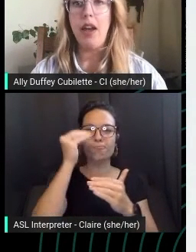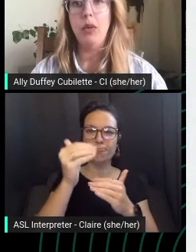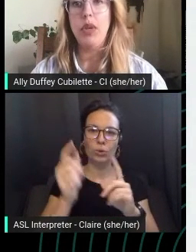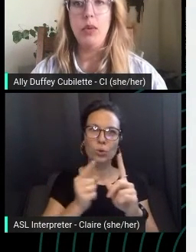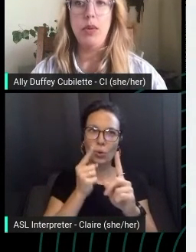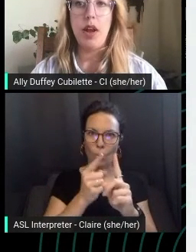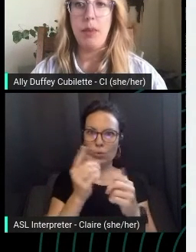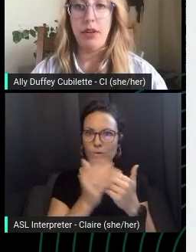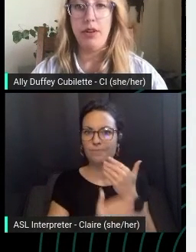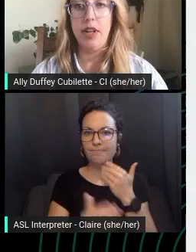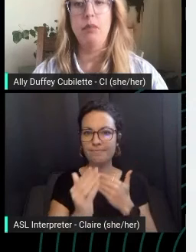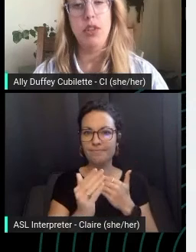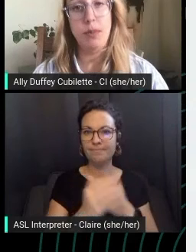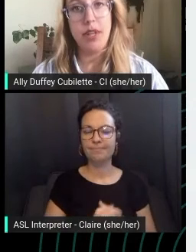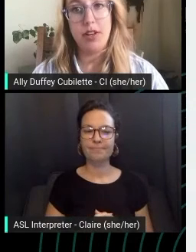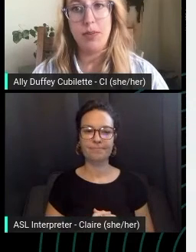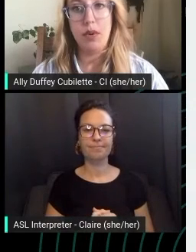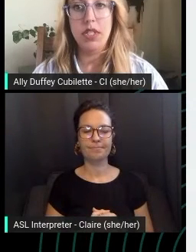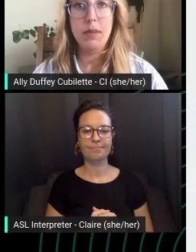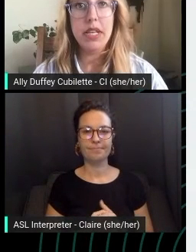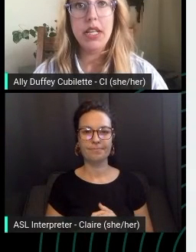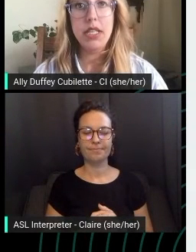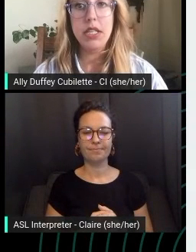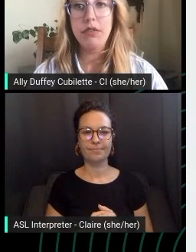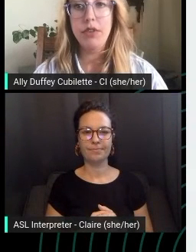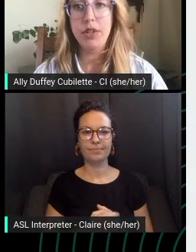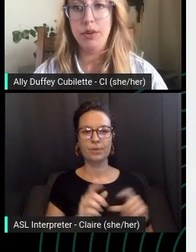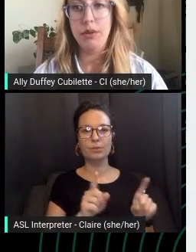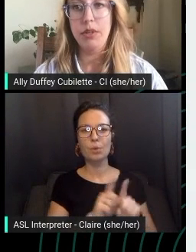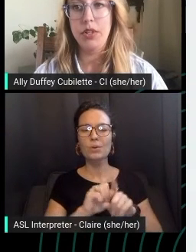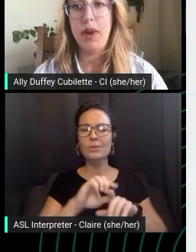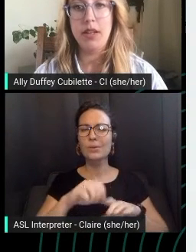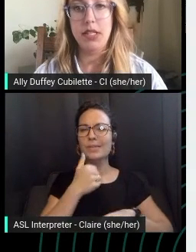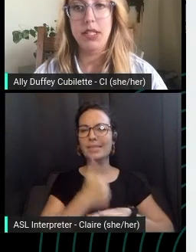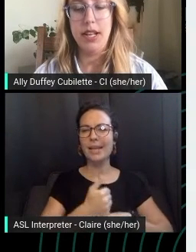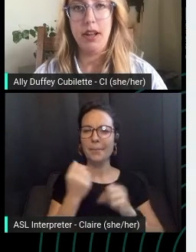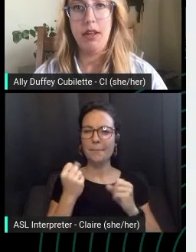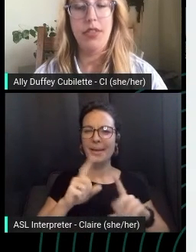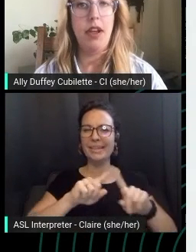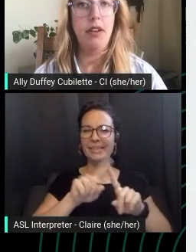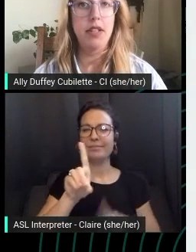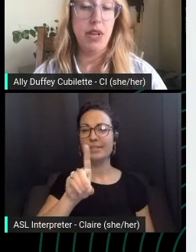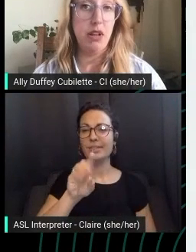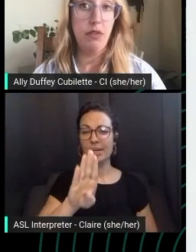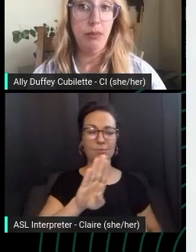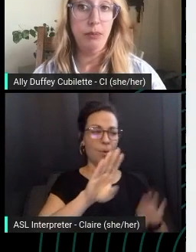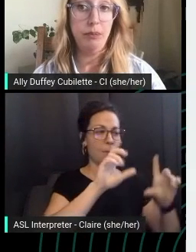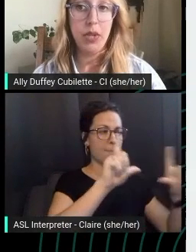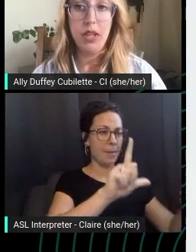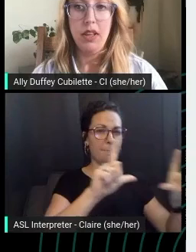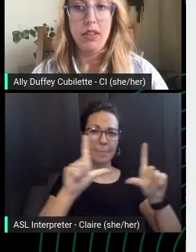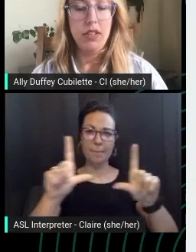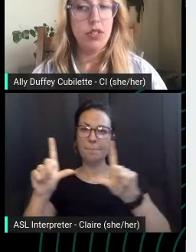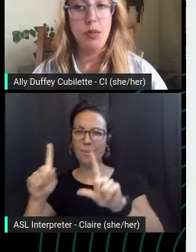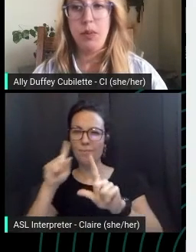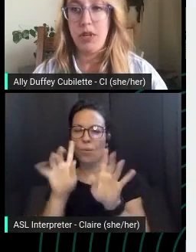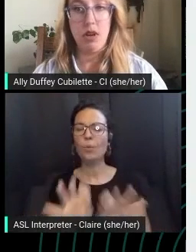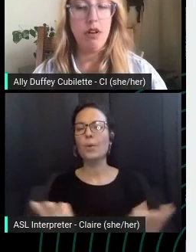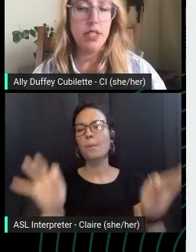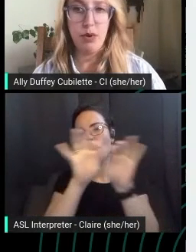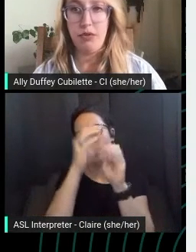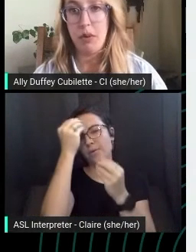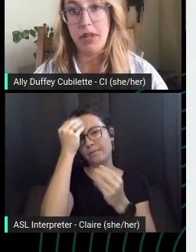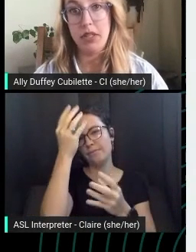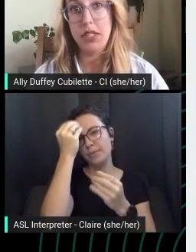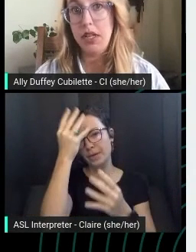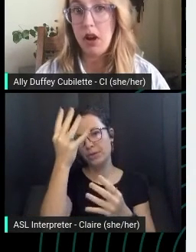Beyond that, we would recommend creating multiple dashboards to make it easy for you to access the data that is meaningful. This could be